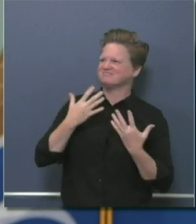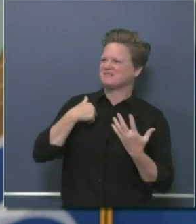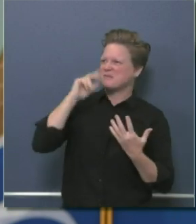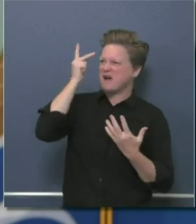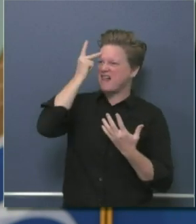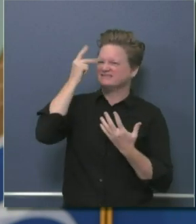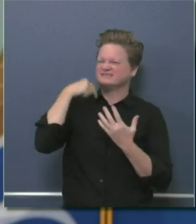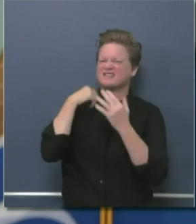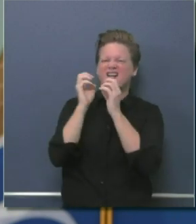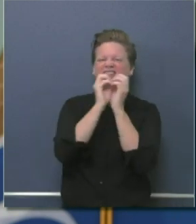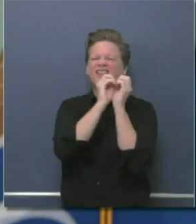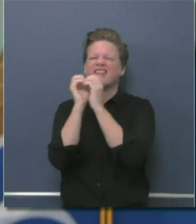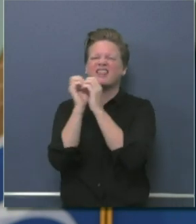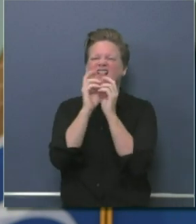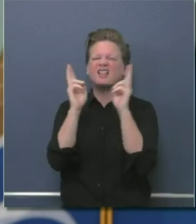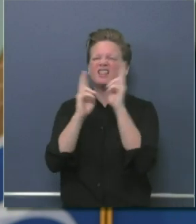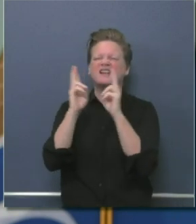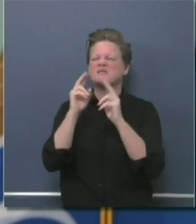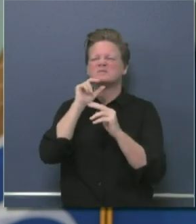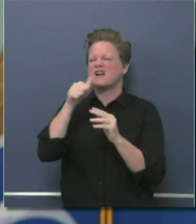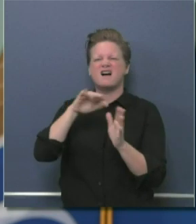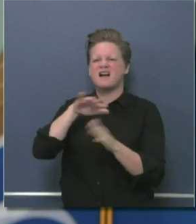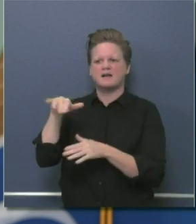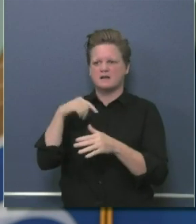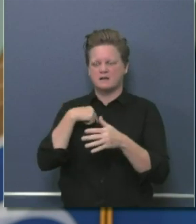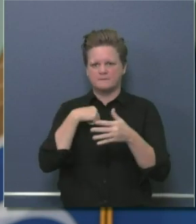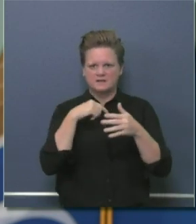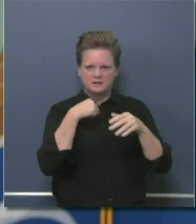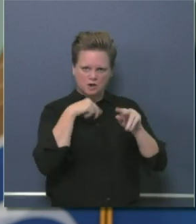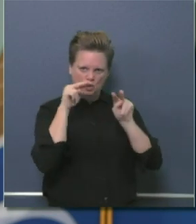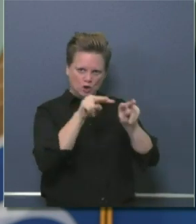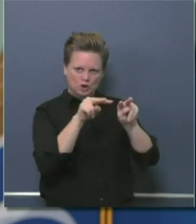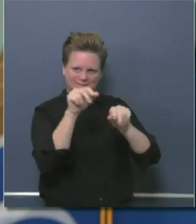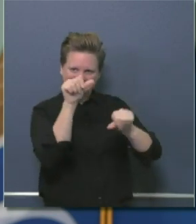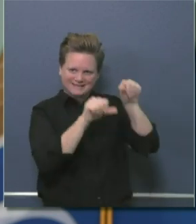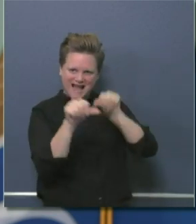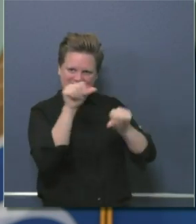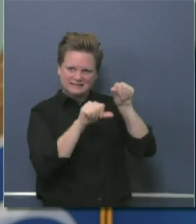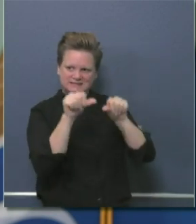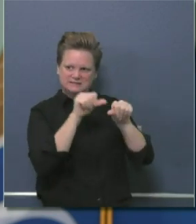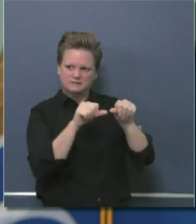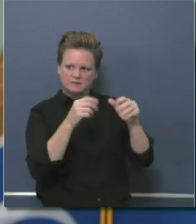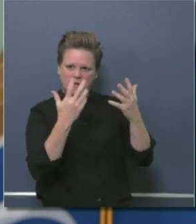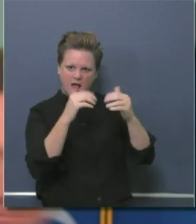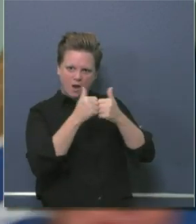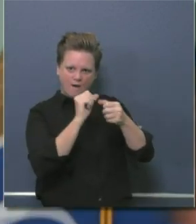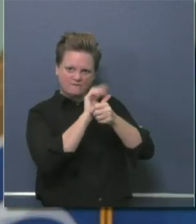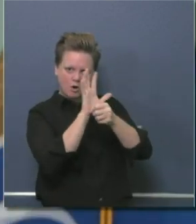science, by public health, and by data. Take care, everybody, and have a wonderful day.